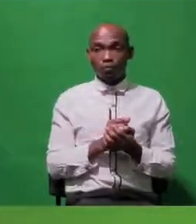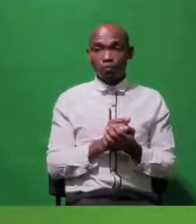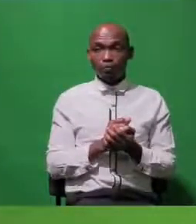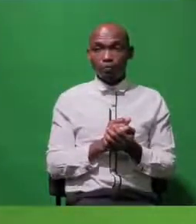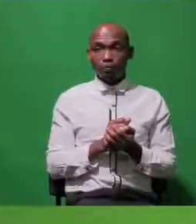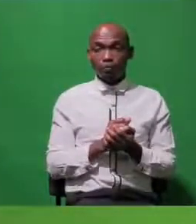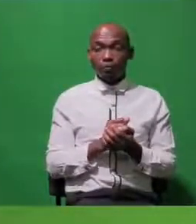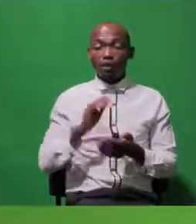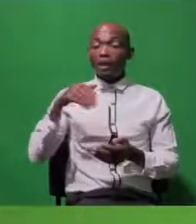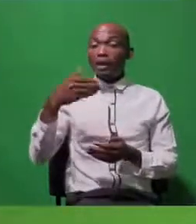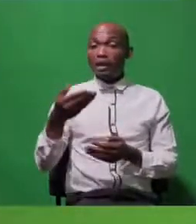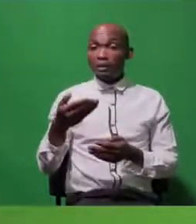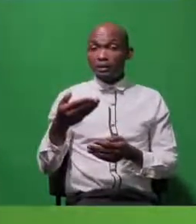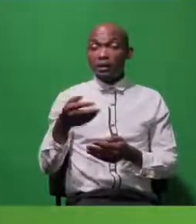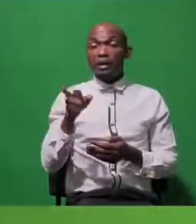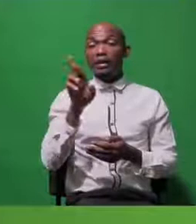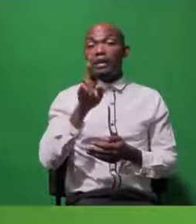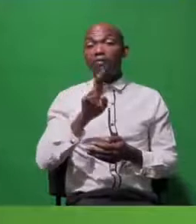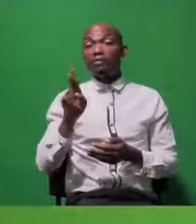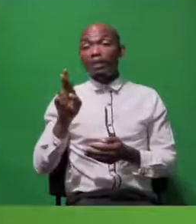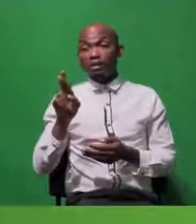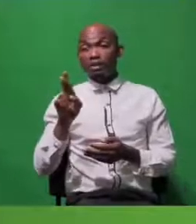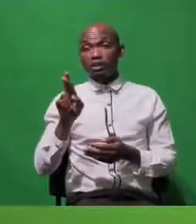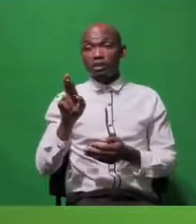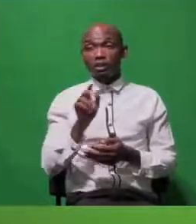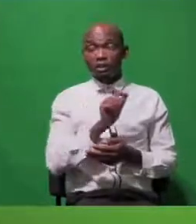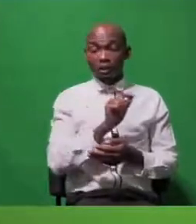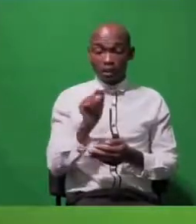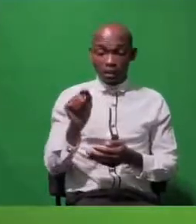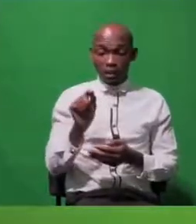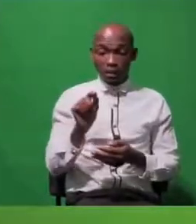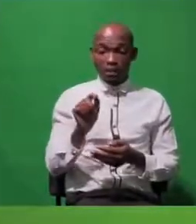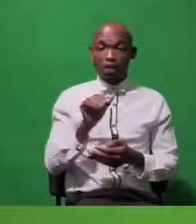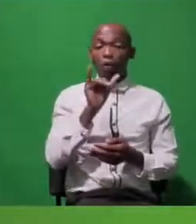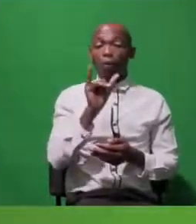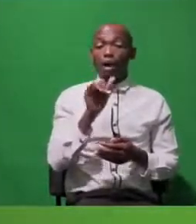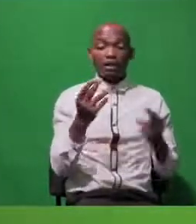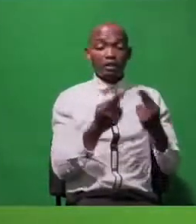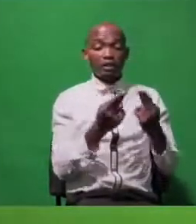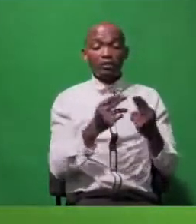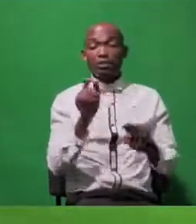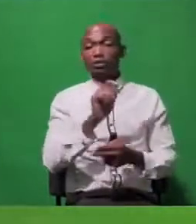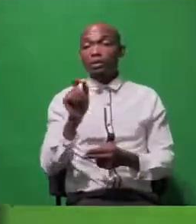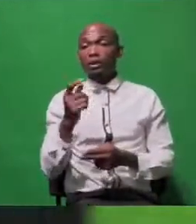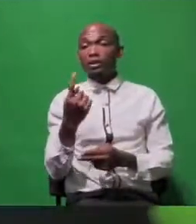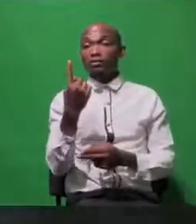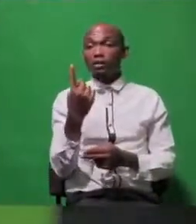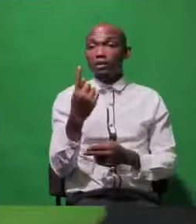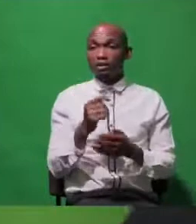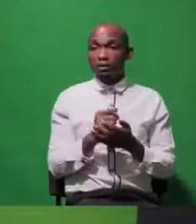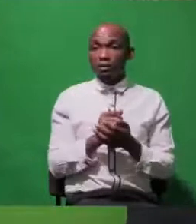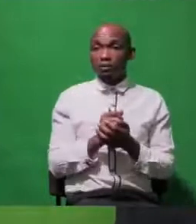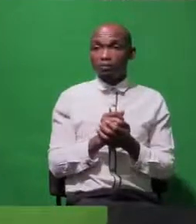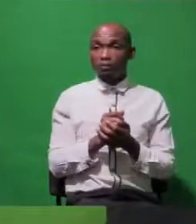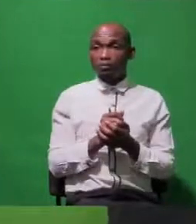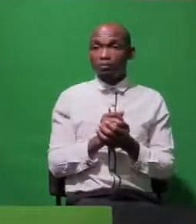And the reflection in the line y equal to -1. Y equal to -1 is